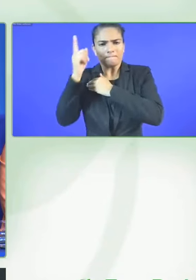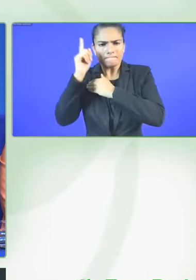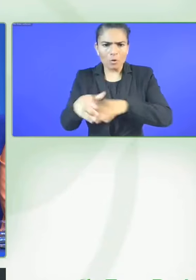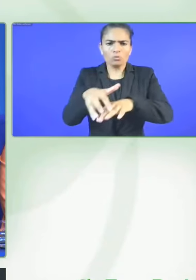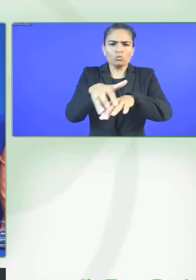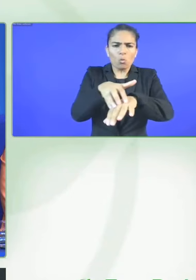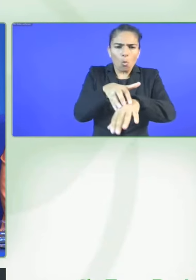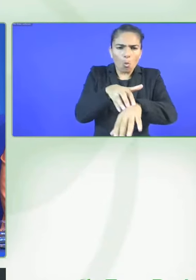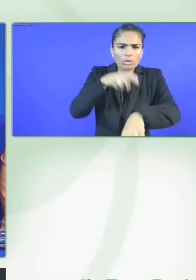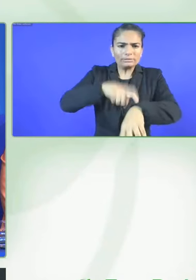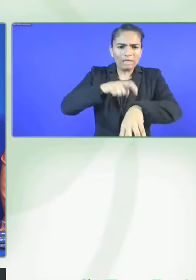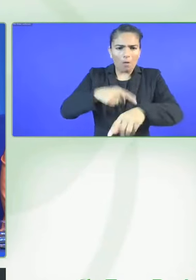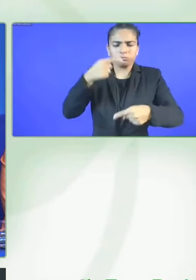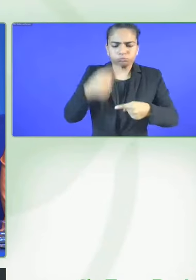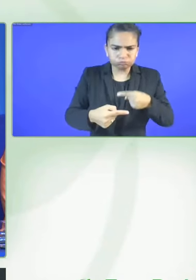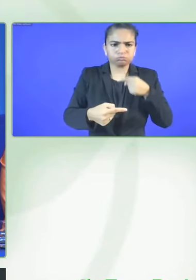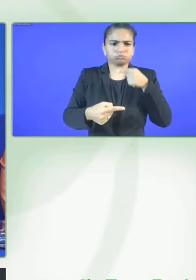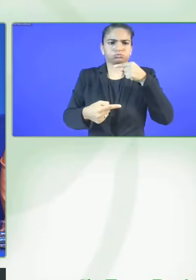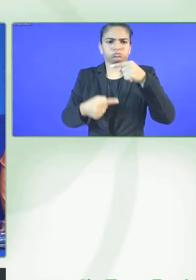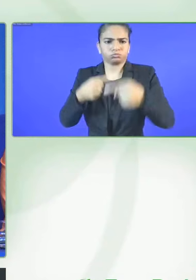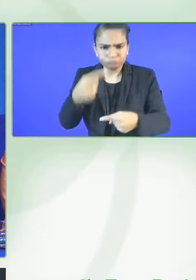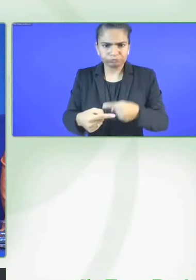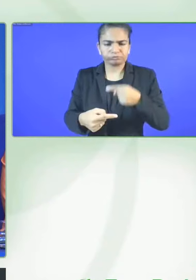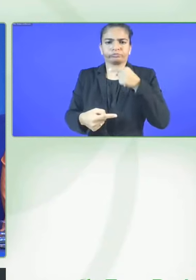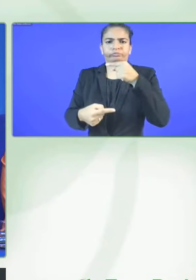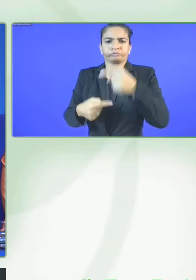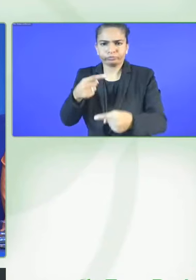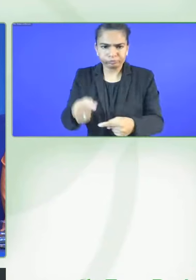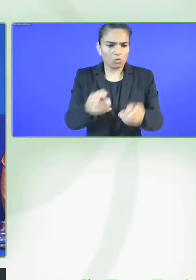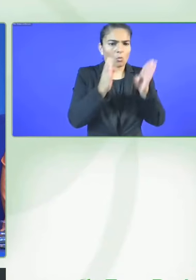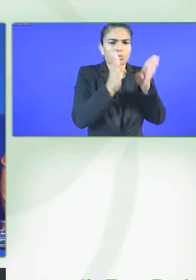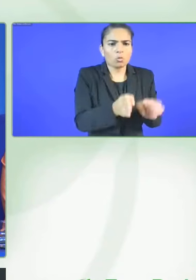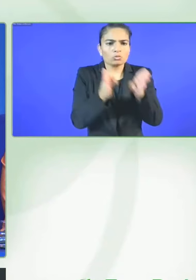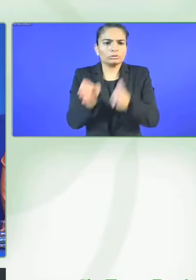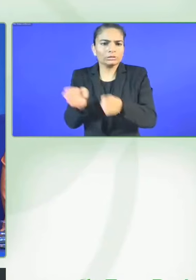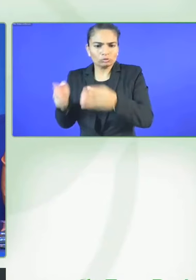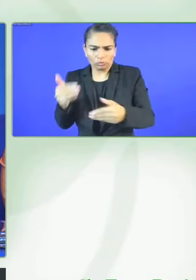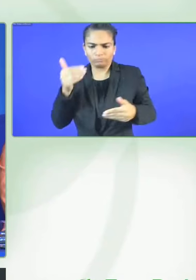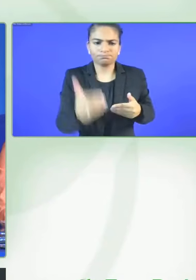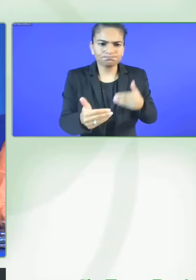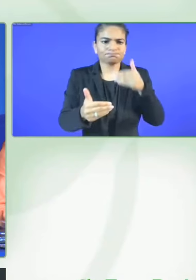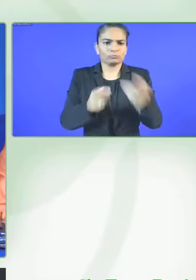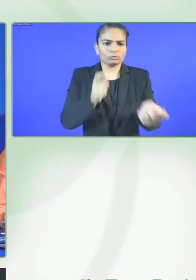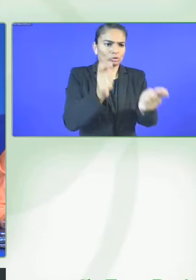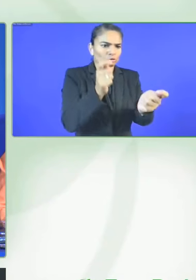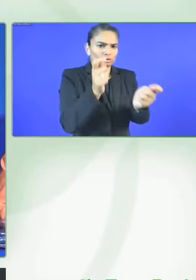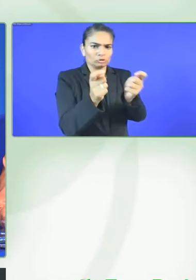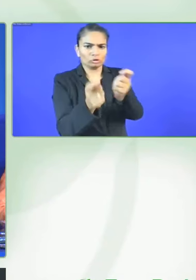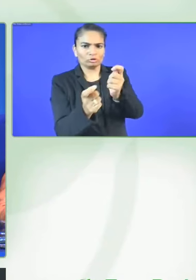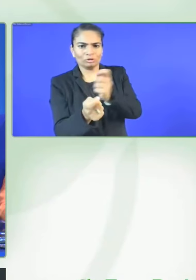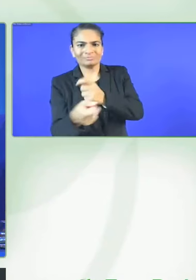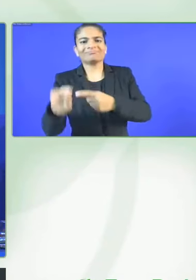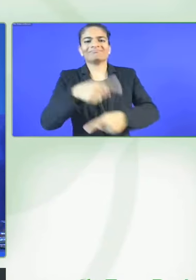warrant ordering them to fix the violation within a reasonable time frame.